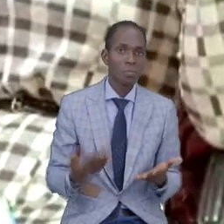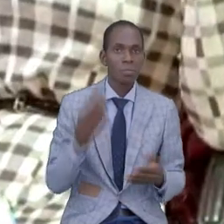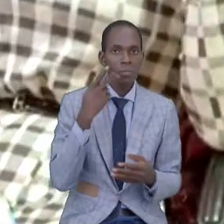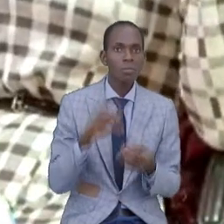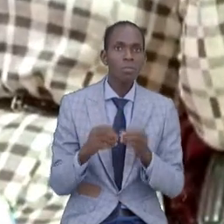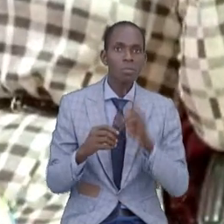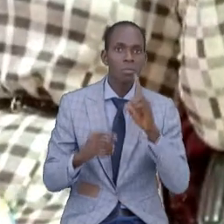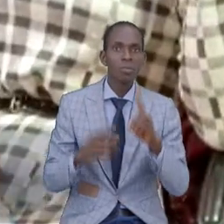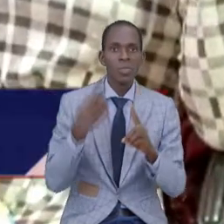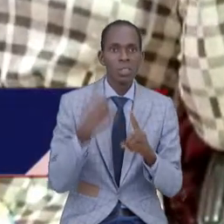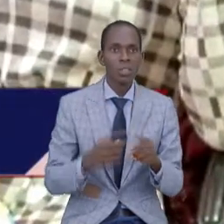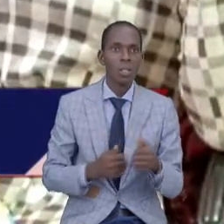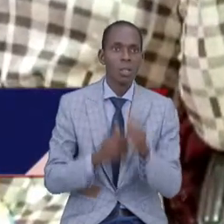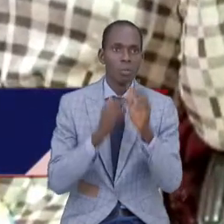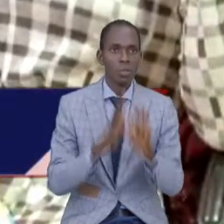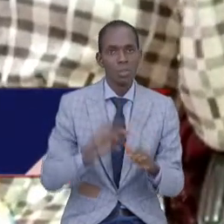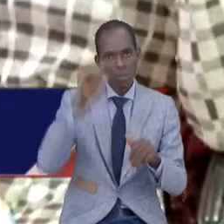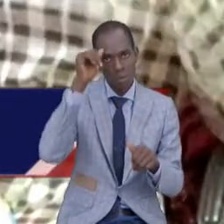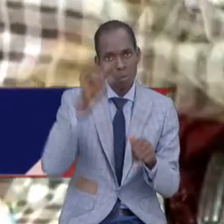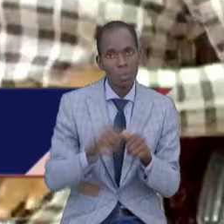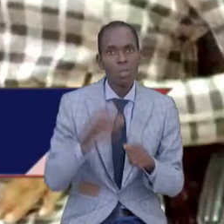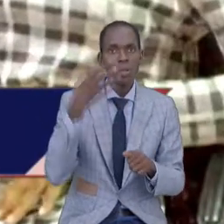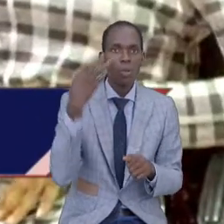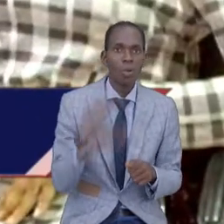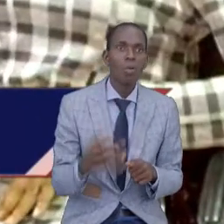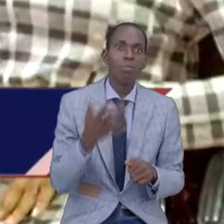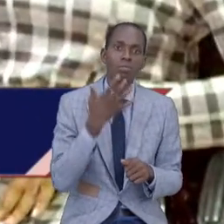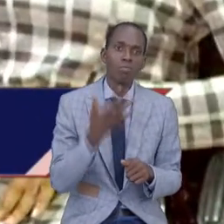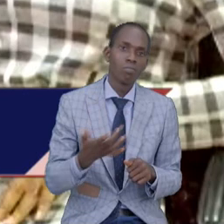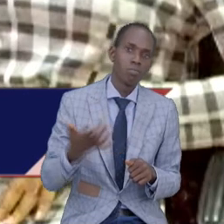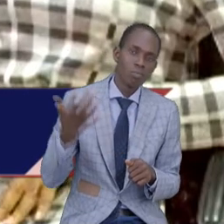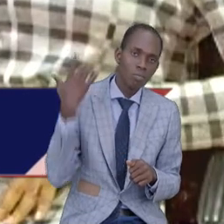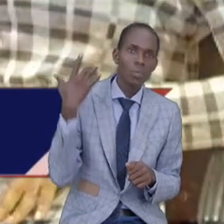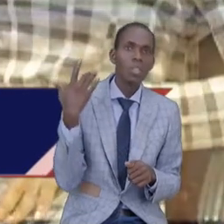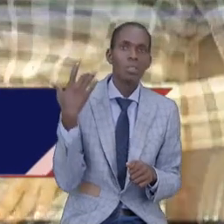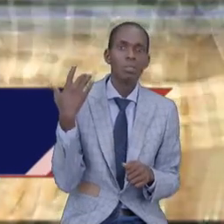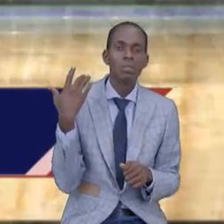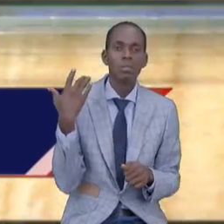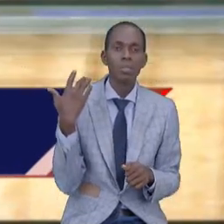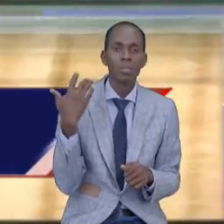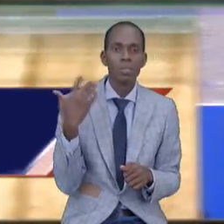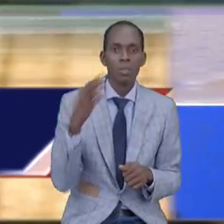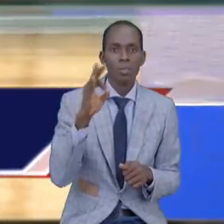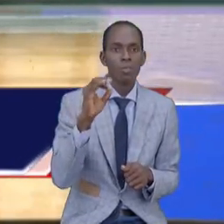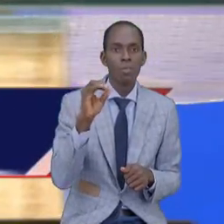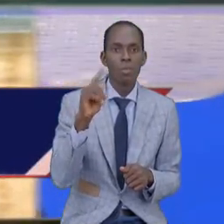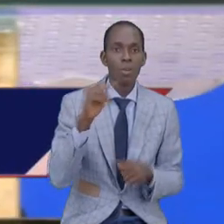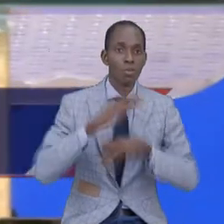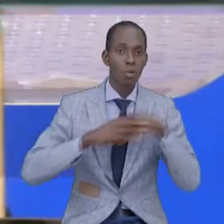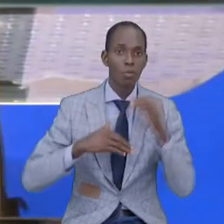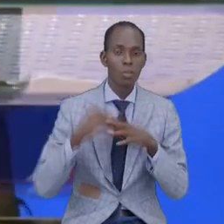apostles' remembrance of former fortitude in the furnace. Number 2,